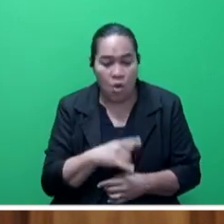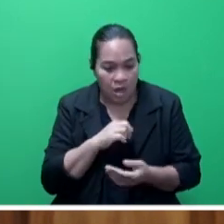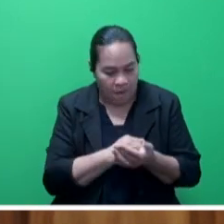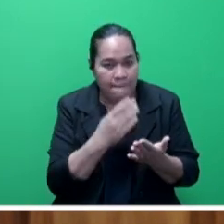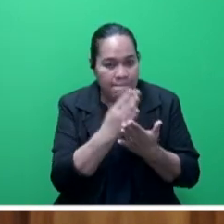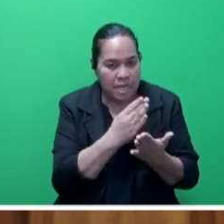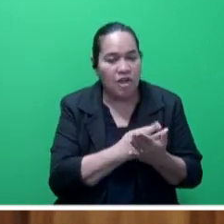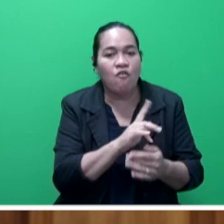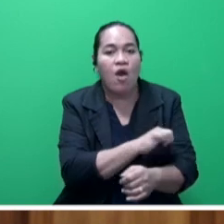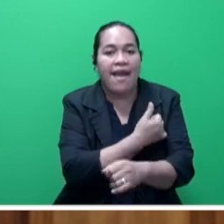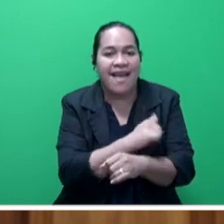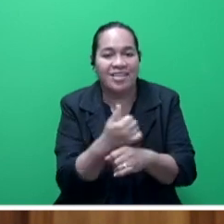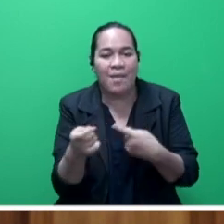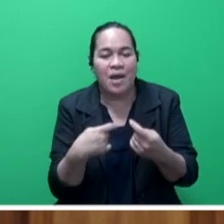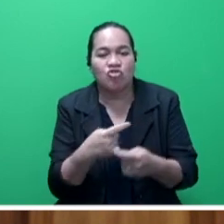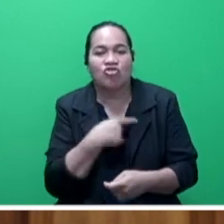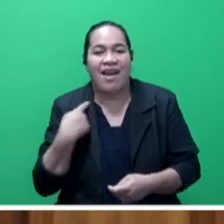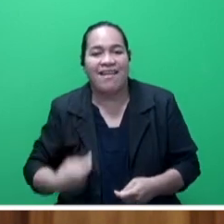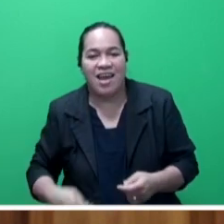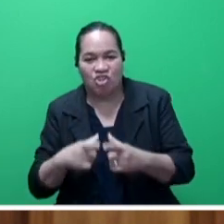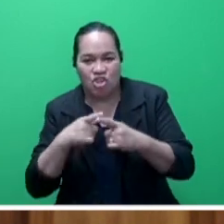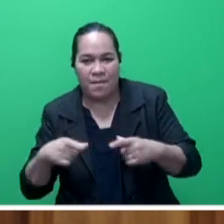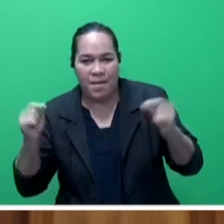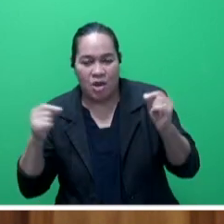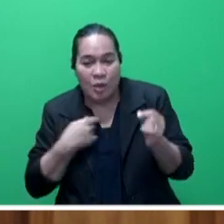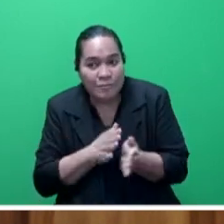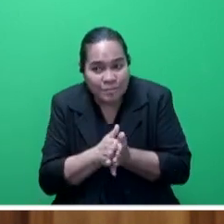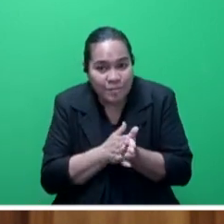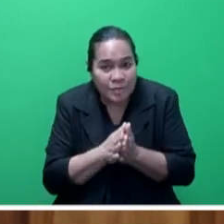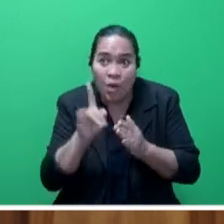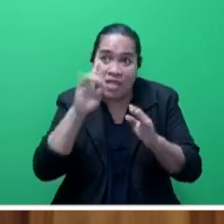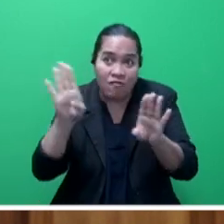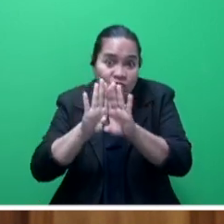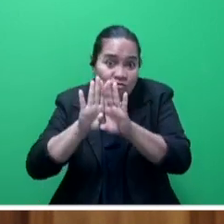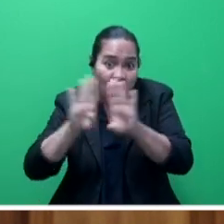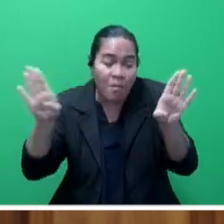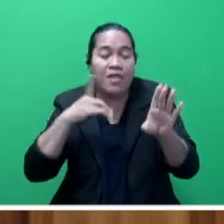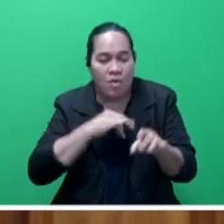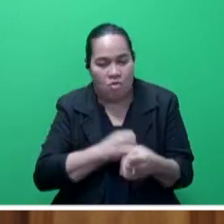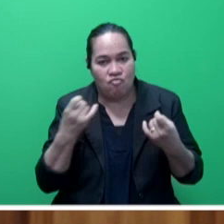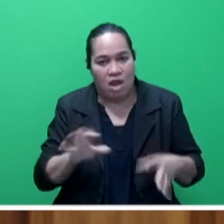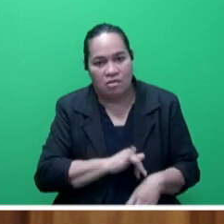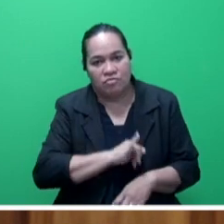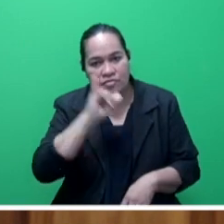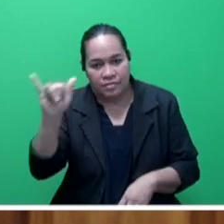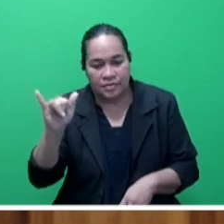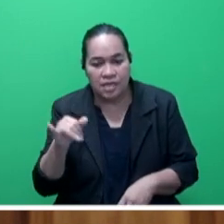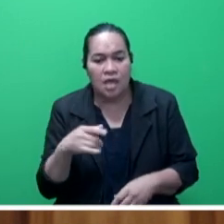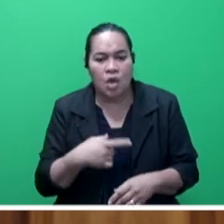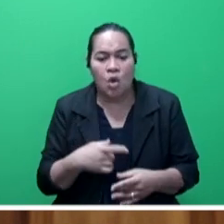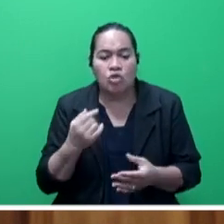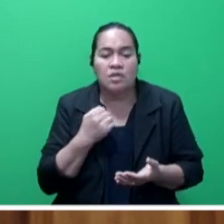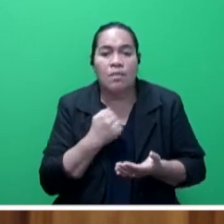the Asian markets, such as China and Japan, in anticipation of their full opening. Mr. Speaker, sir, these efforts will be supported by an